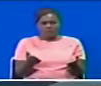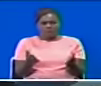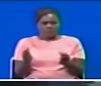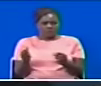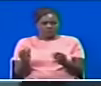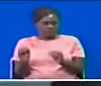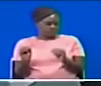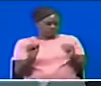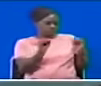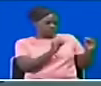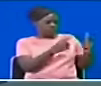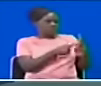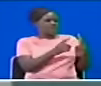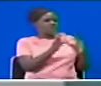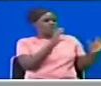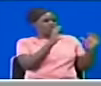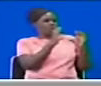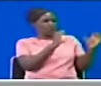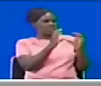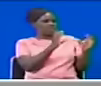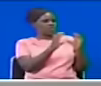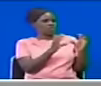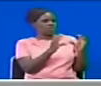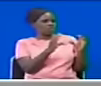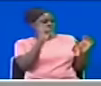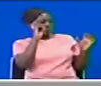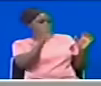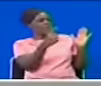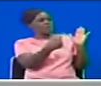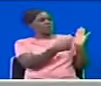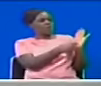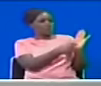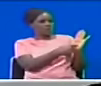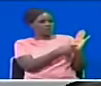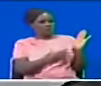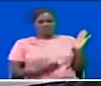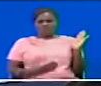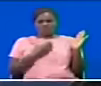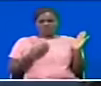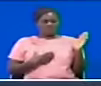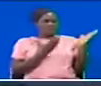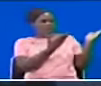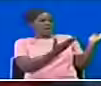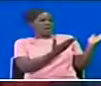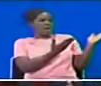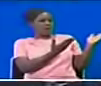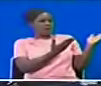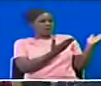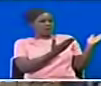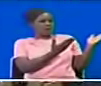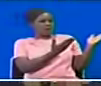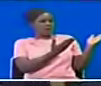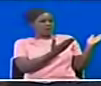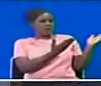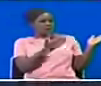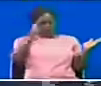Here, as we begin our conversation tonight on Checkpoint, my guests are here with me tonight, and